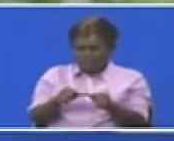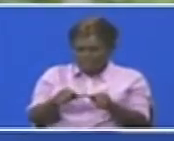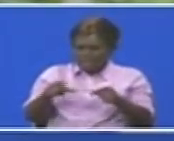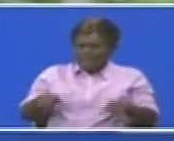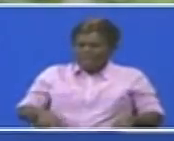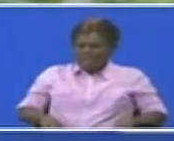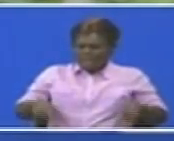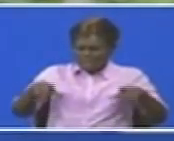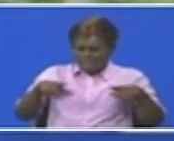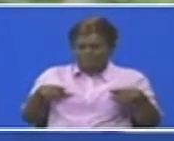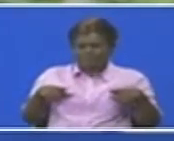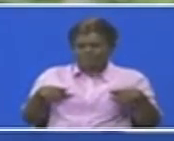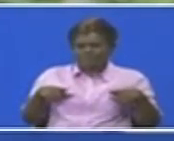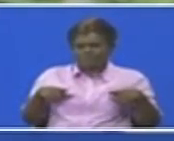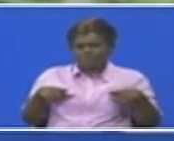is